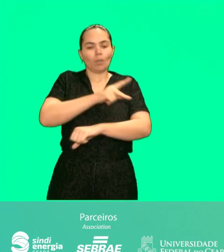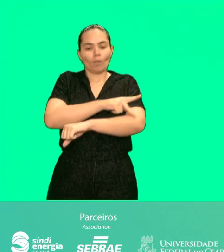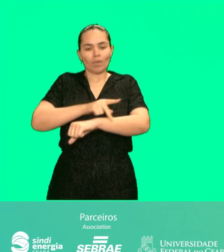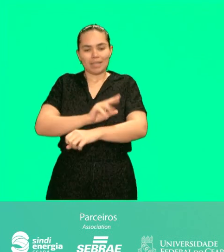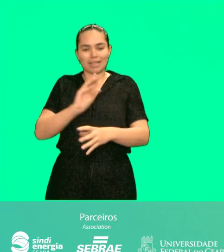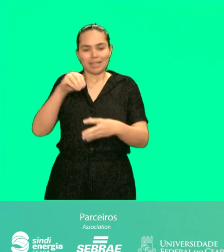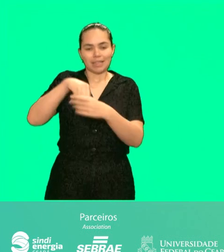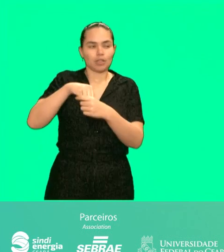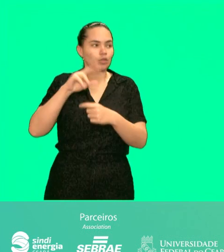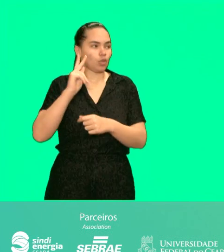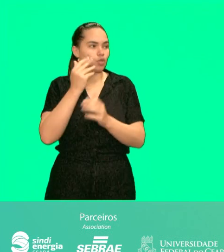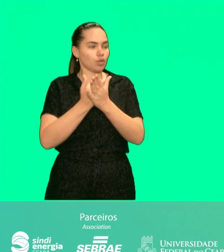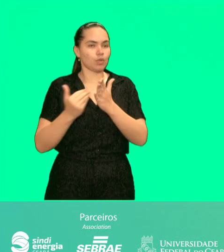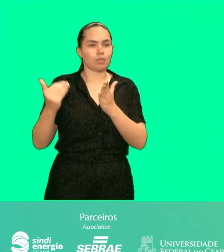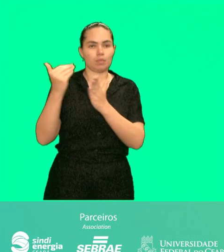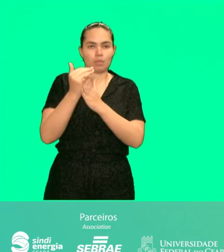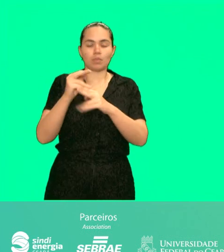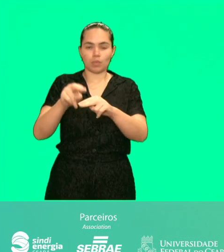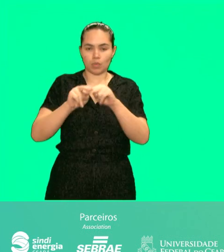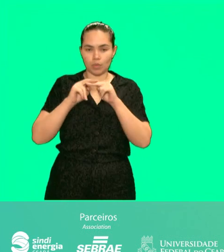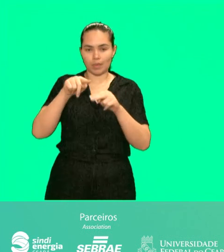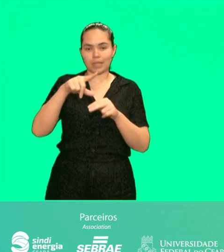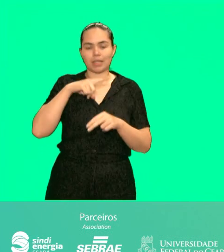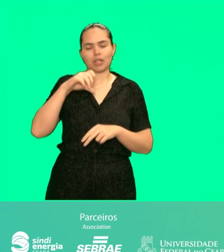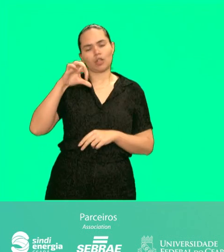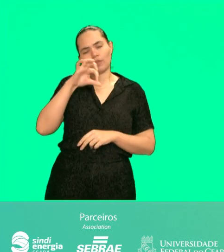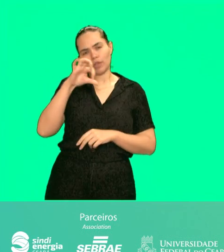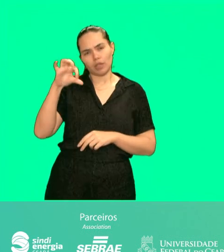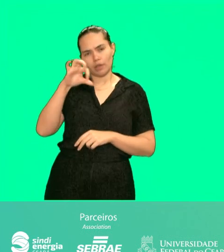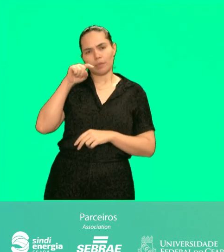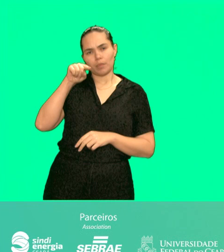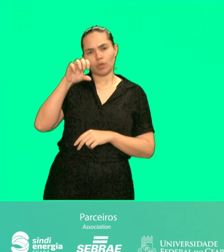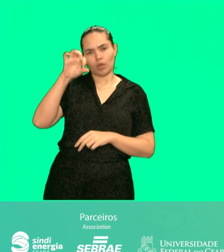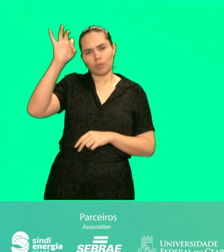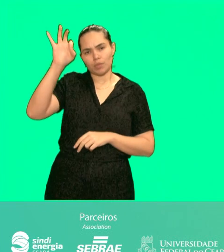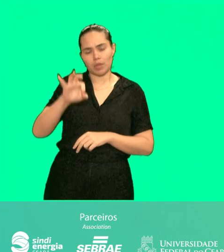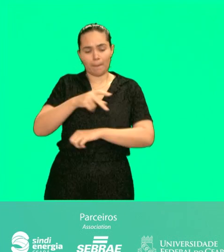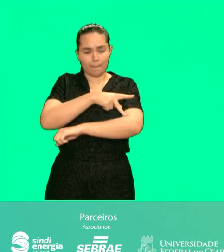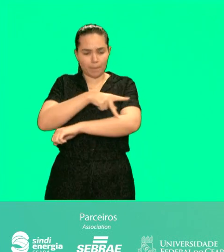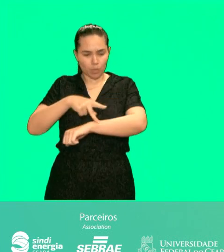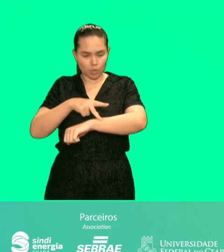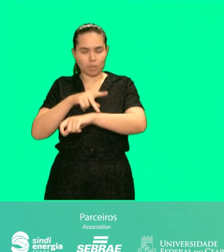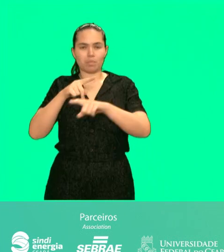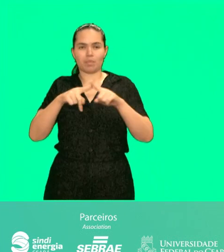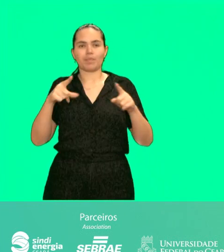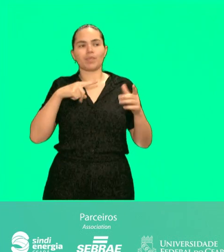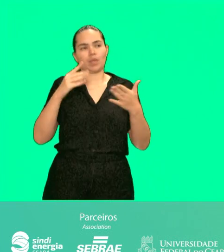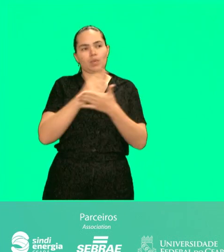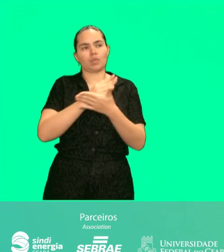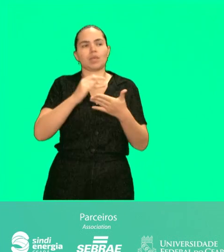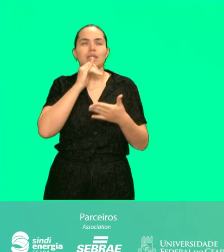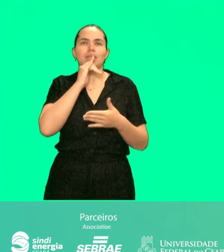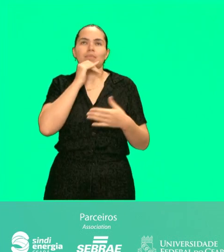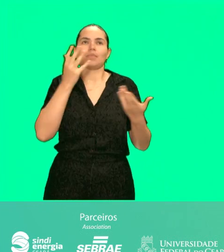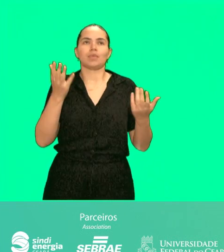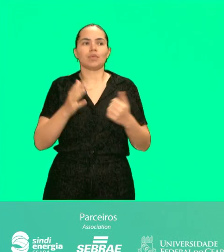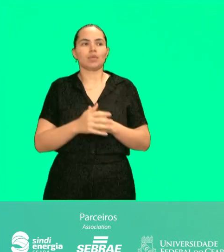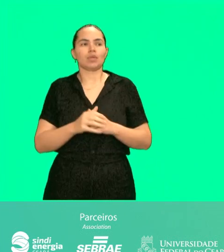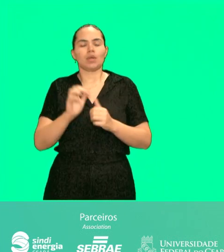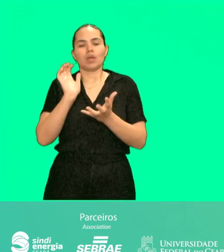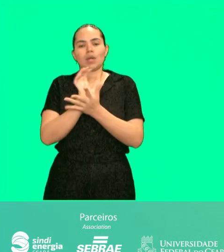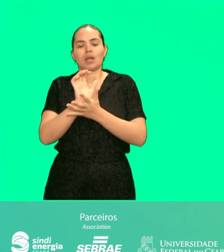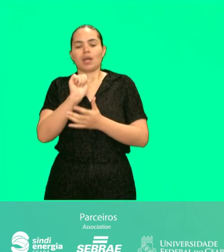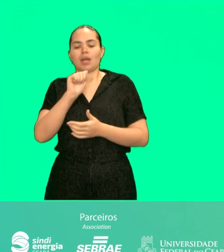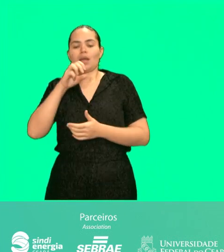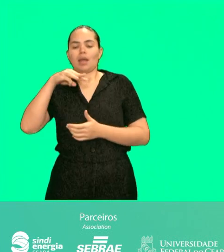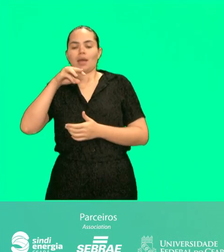the hidrogênio. Ele purity, sai do so it eletrolisador leaves the com electrolyzer with 99,9% puro, mas 99.999% of tem purity, aplicações, but por we have exemplo, com applications produção de amônia, que for